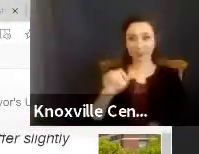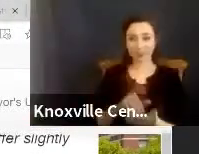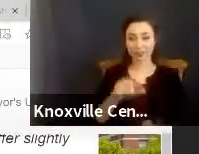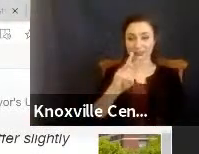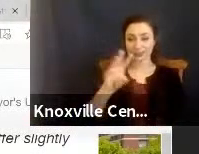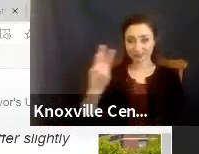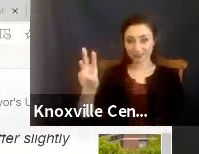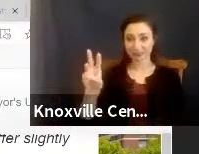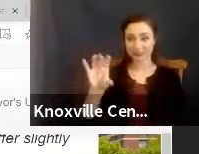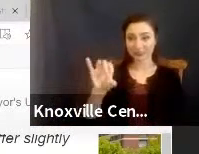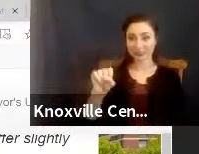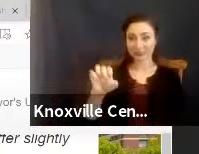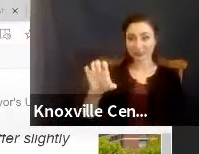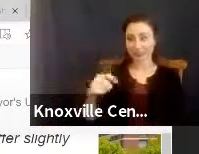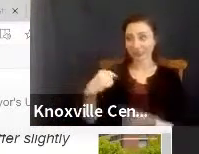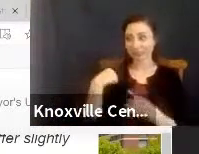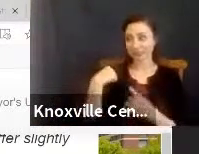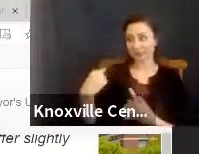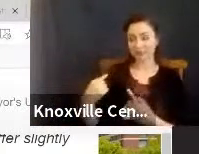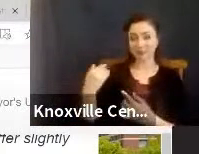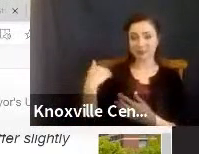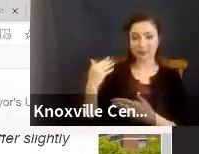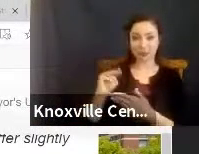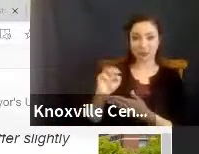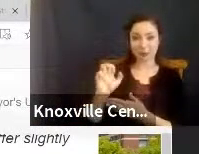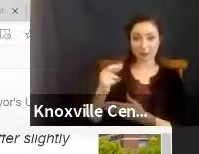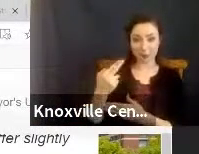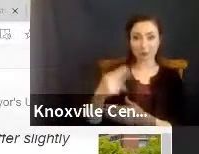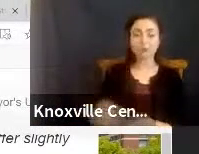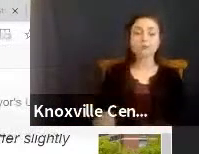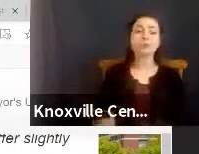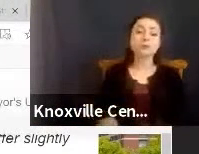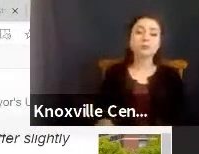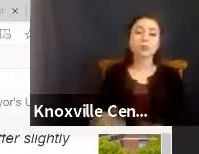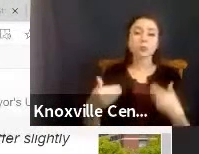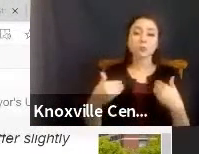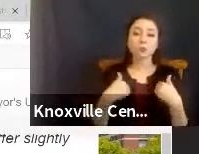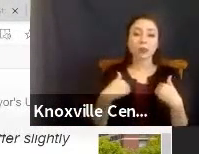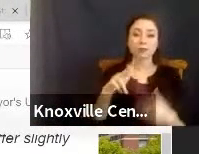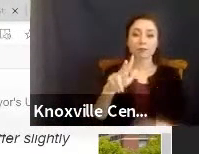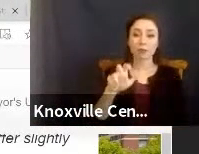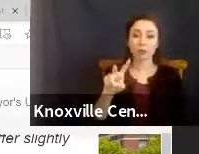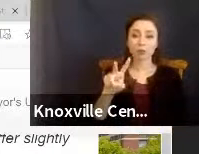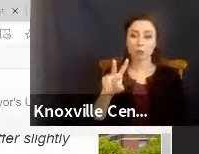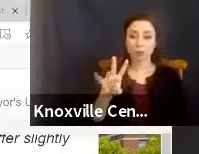of COVID since March. Additionally, we have 327 probable cases.